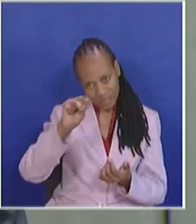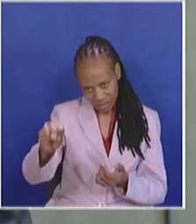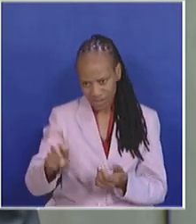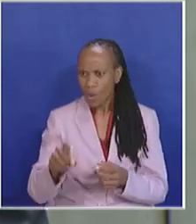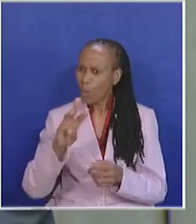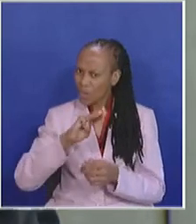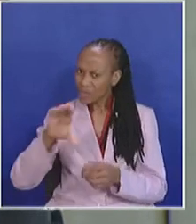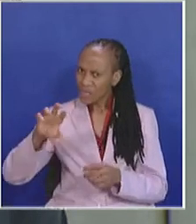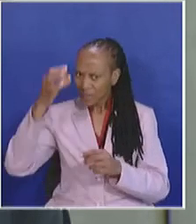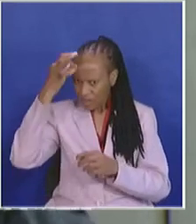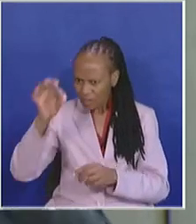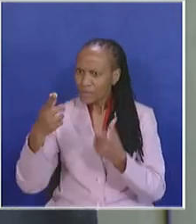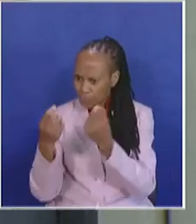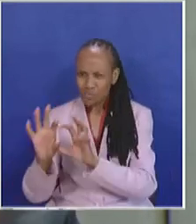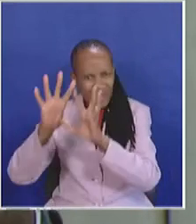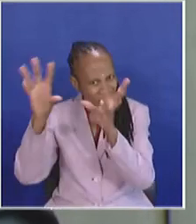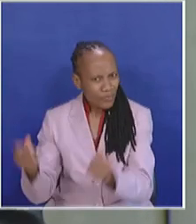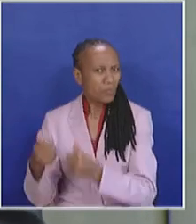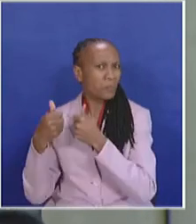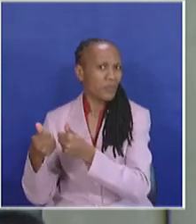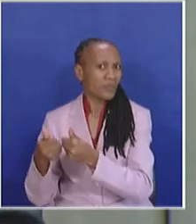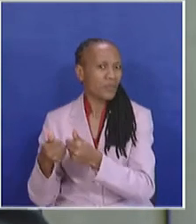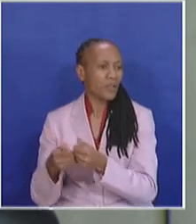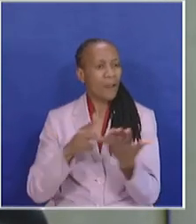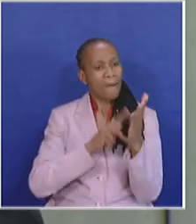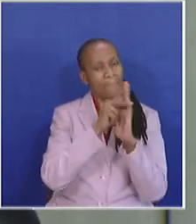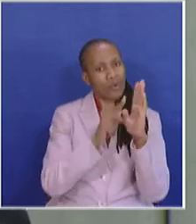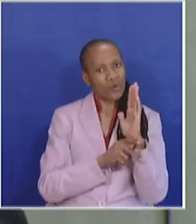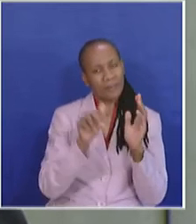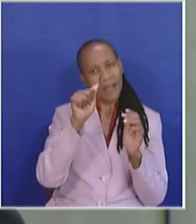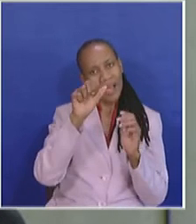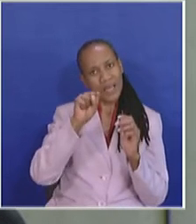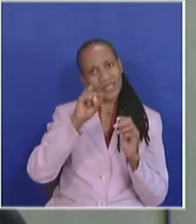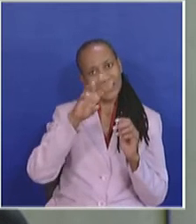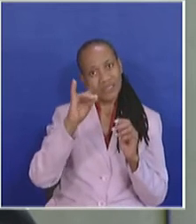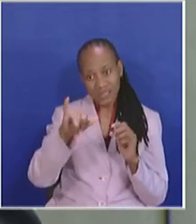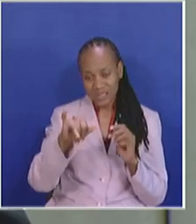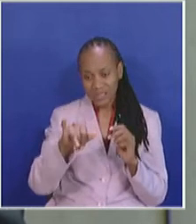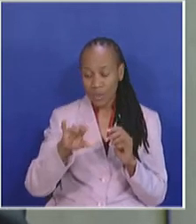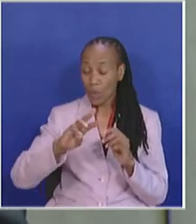doing. Of the program of ASIDI, the Western Cape said,